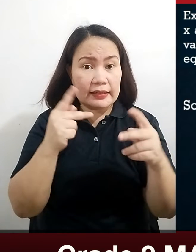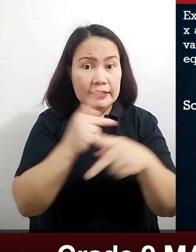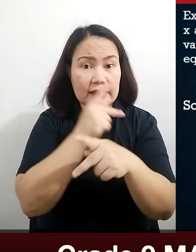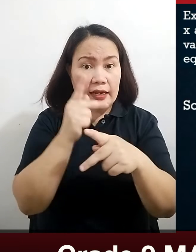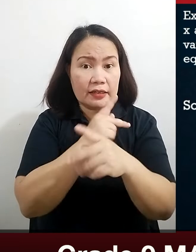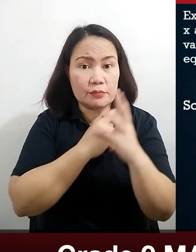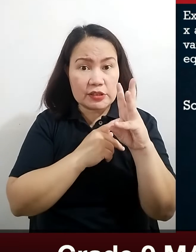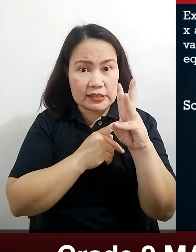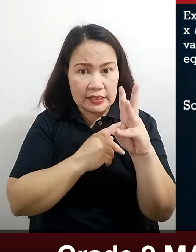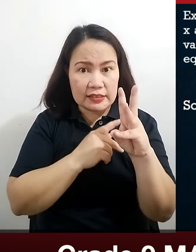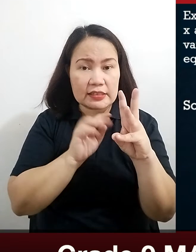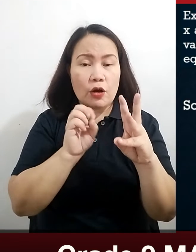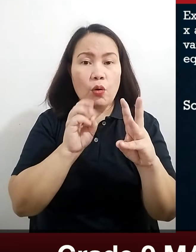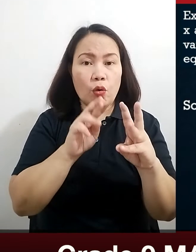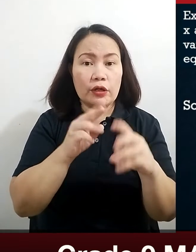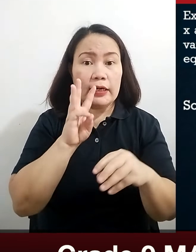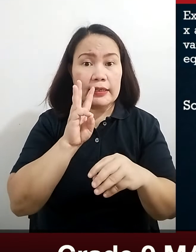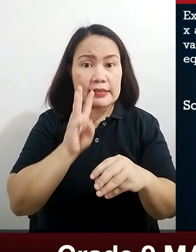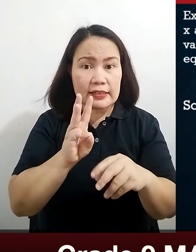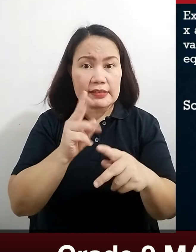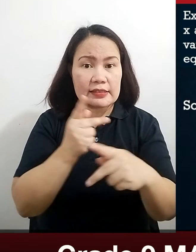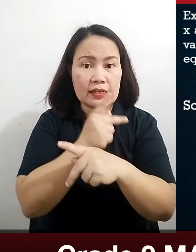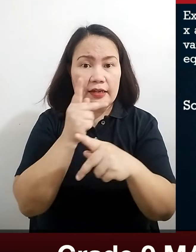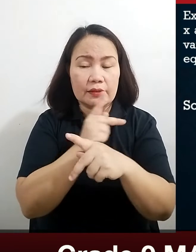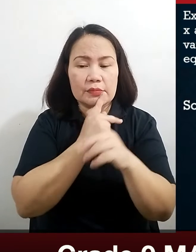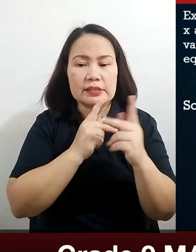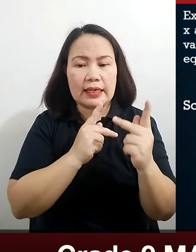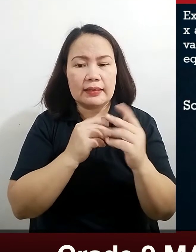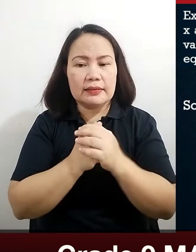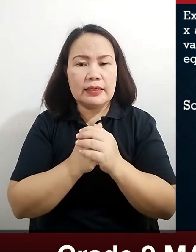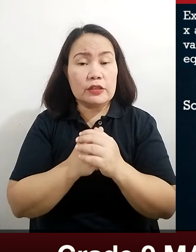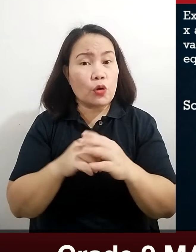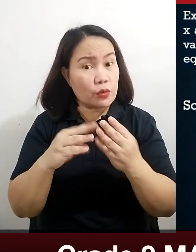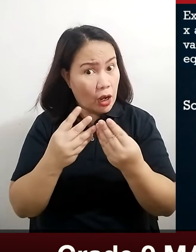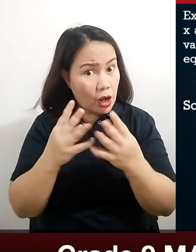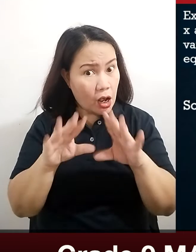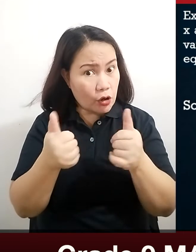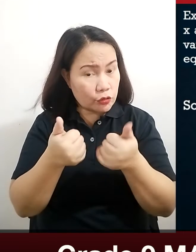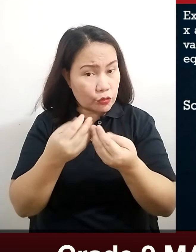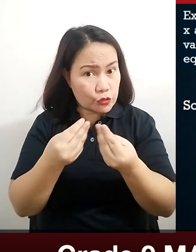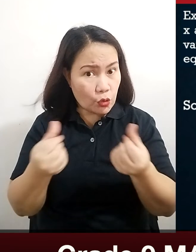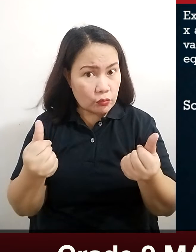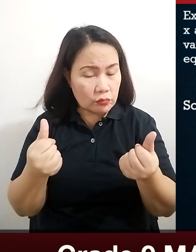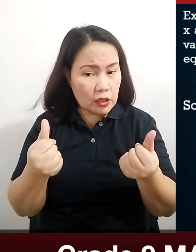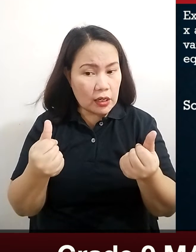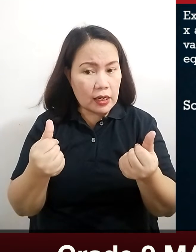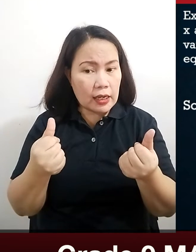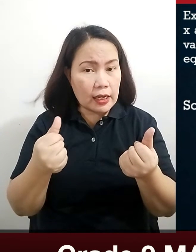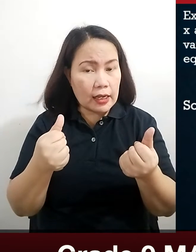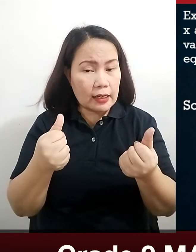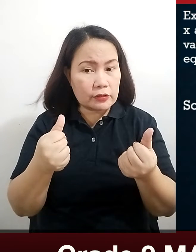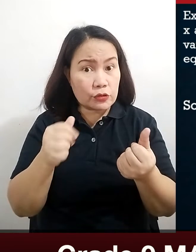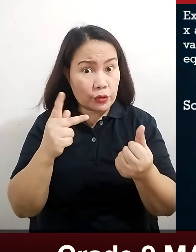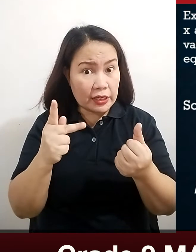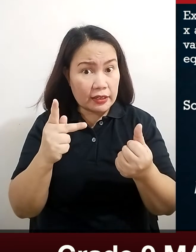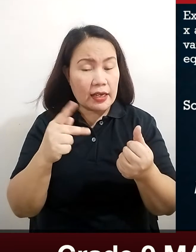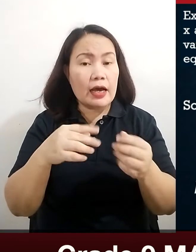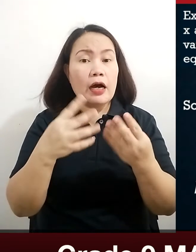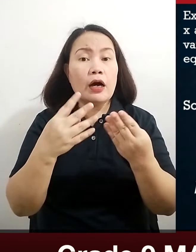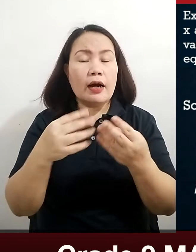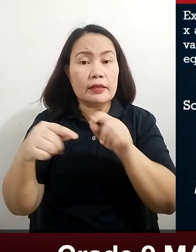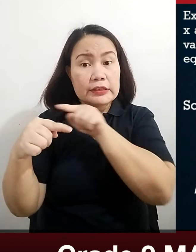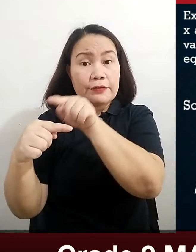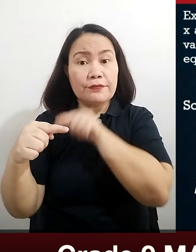6K. So, para ma-solve natin yung K, divide both side by what? Divide both side by